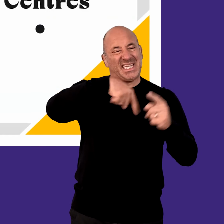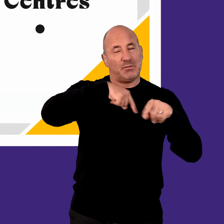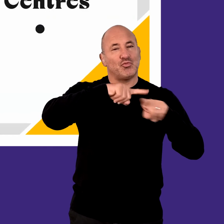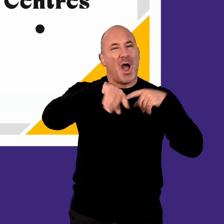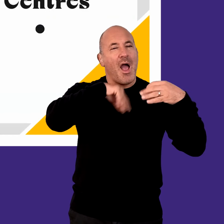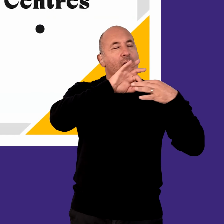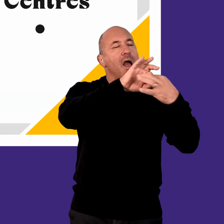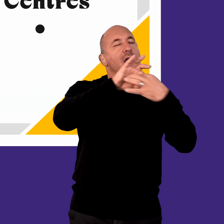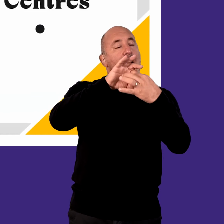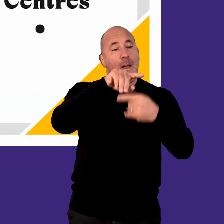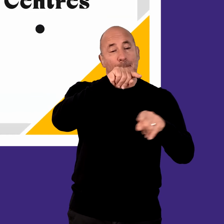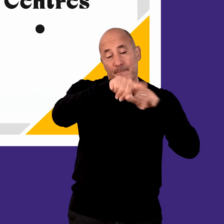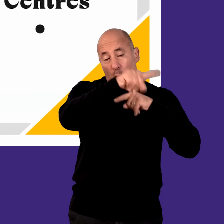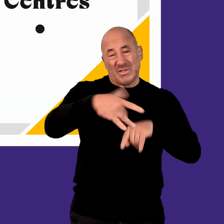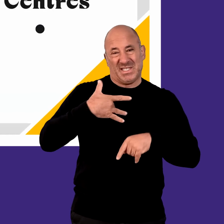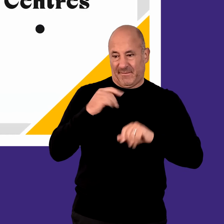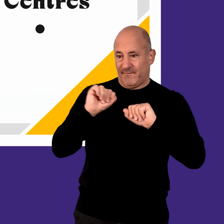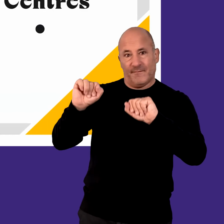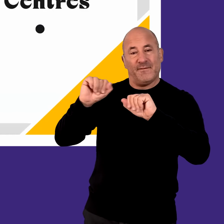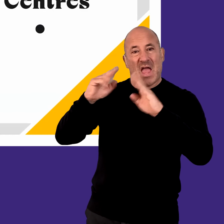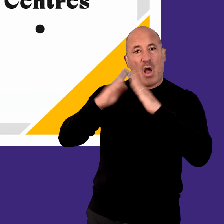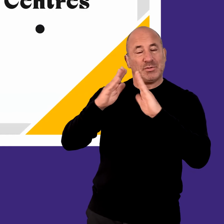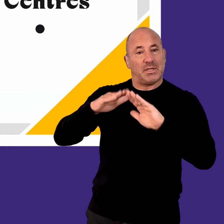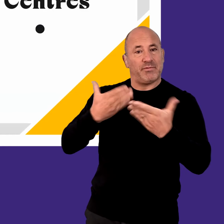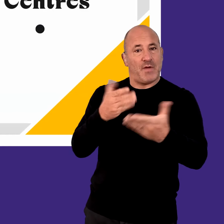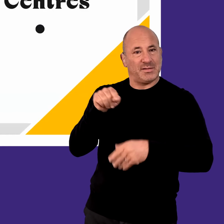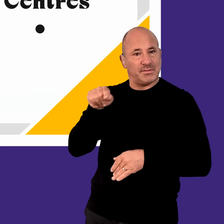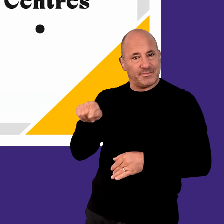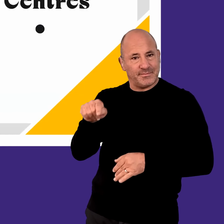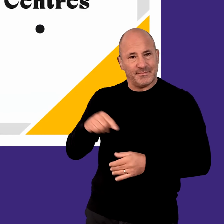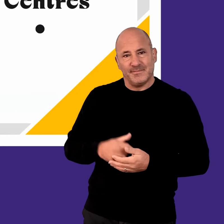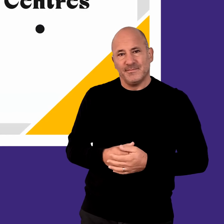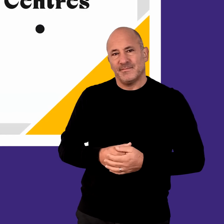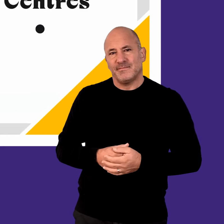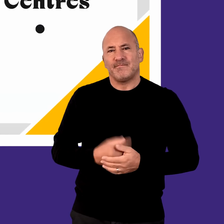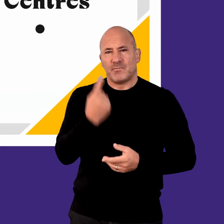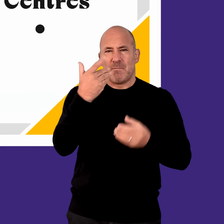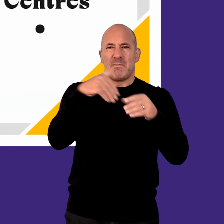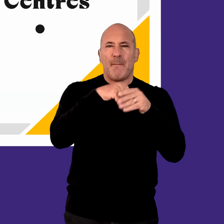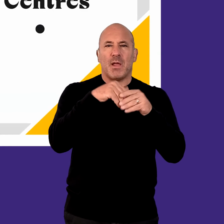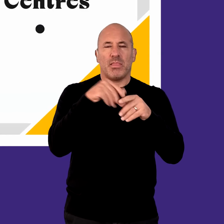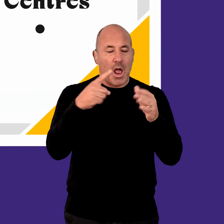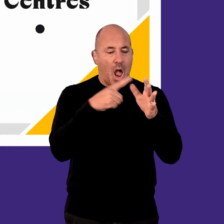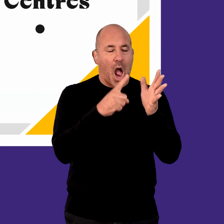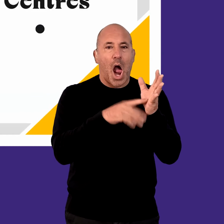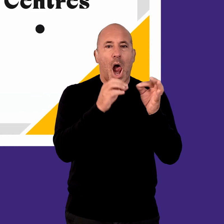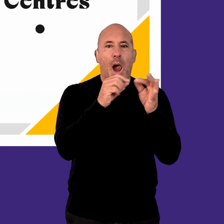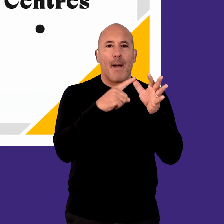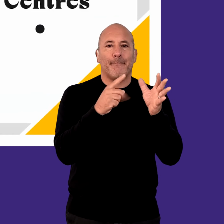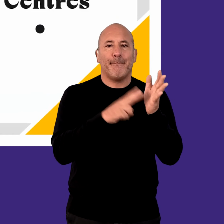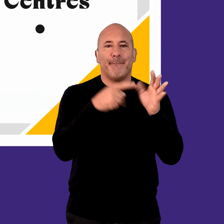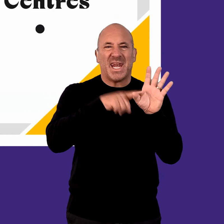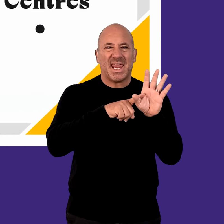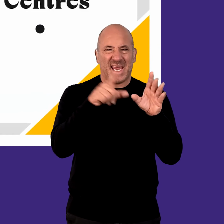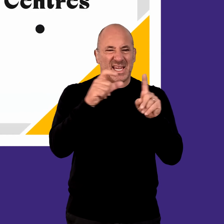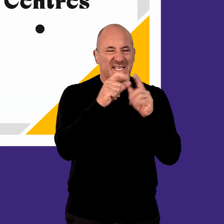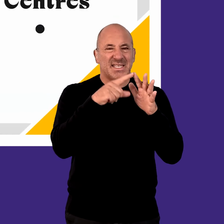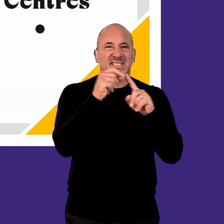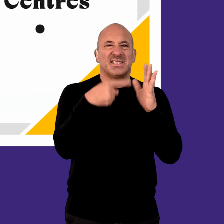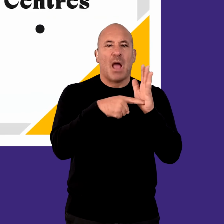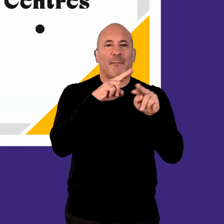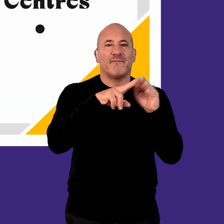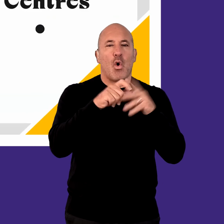providers, recognising that they house many of the communities that we were trying to engage. So one of our members, the Albany in Deptford, were